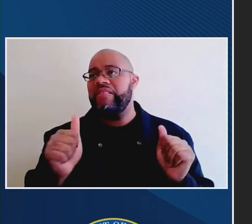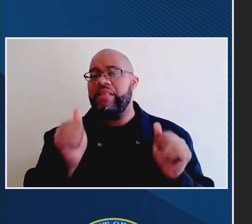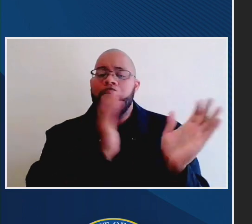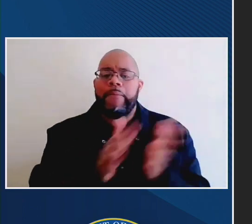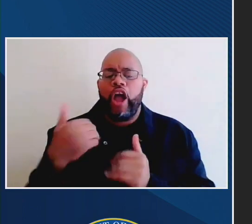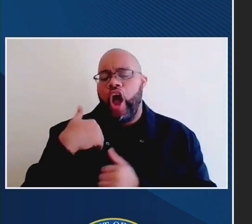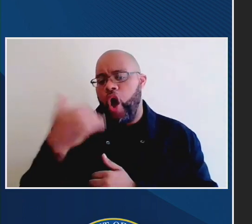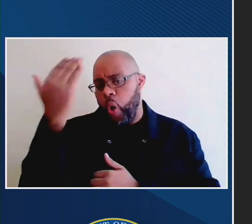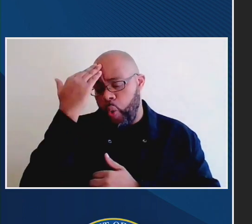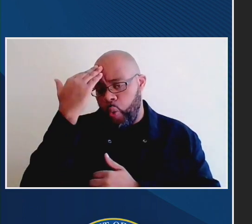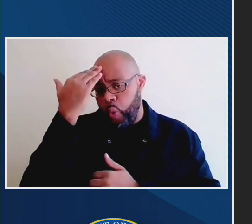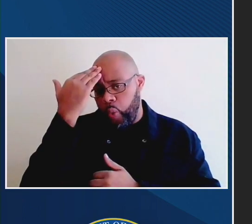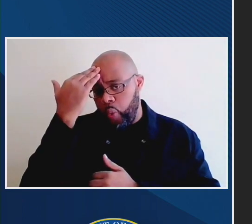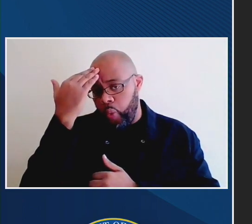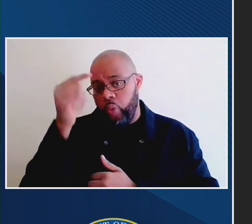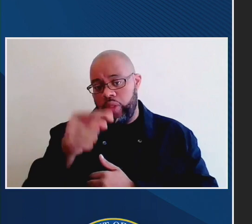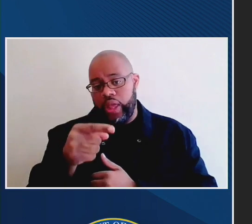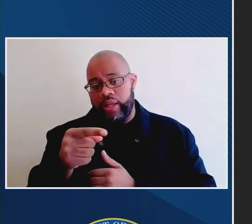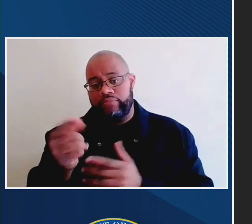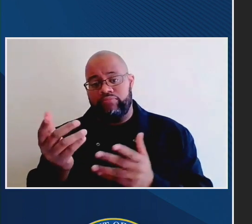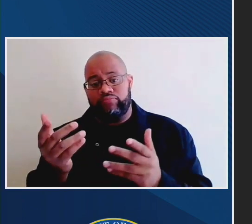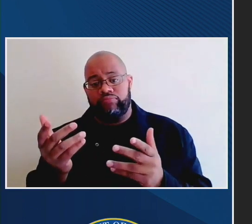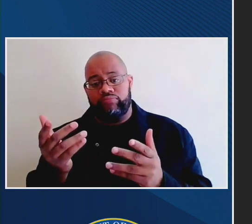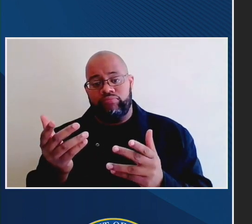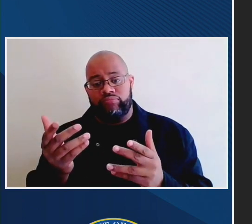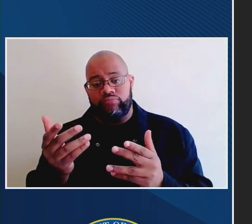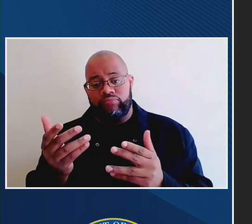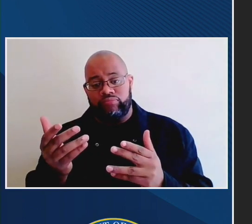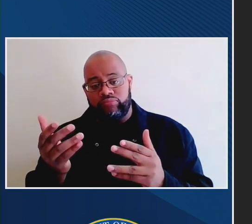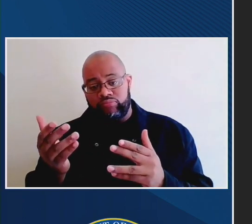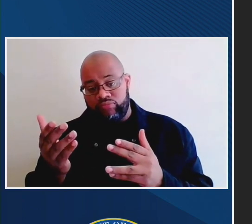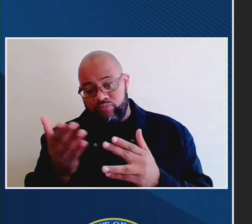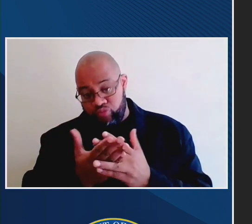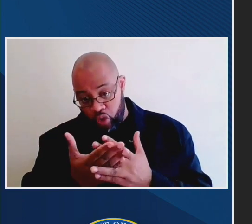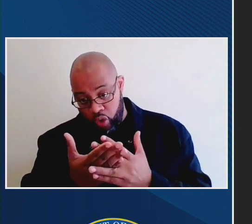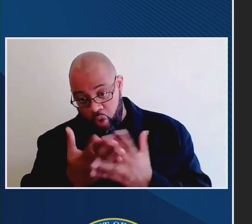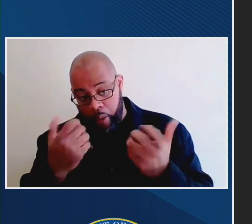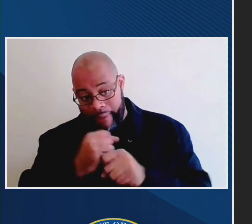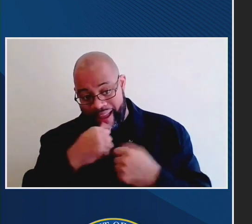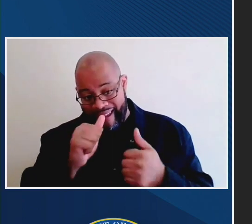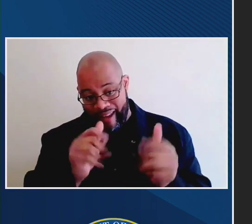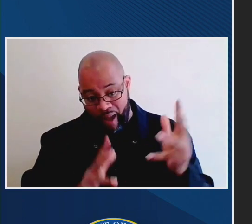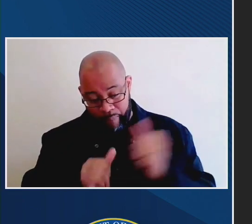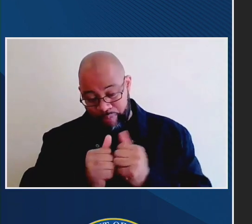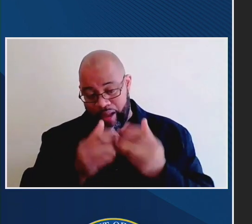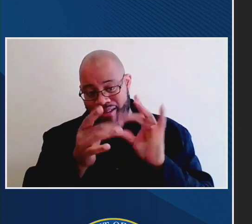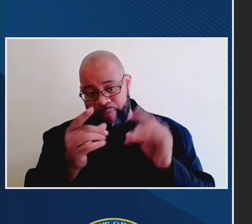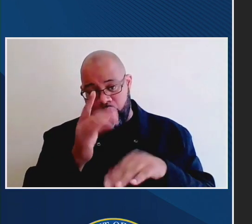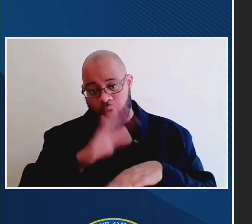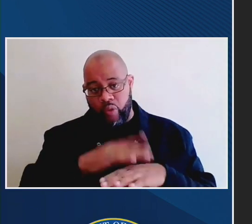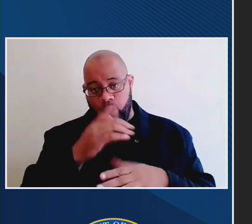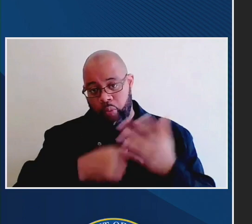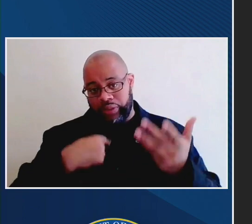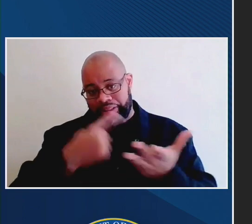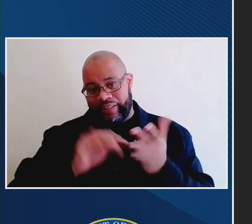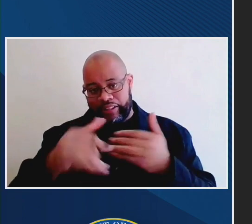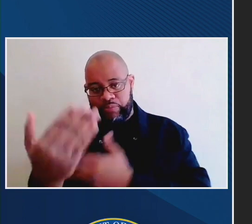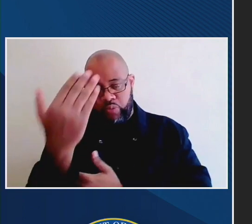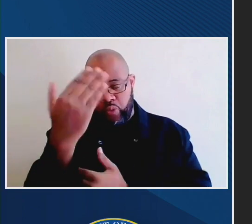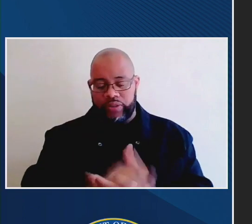that they broke, and if they had any updates or wanted to make any additional comments on what we went over this morning or